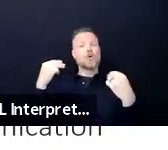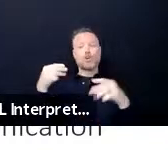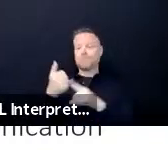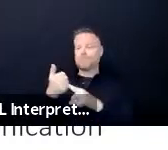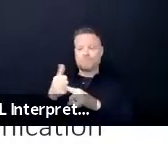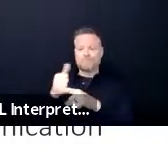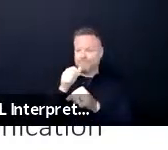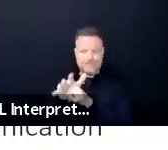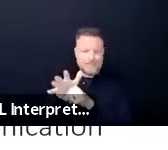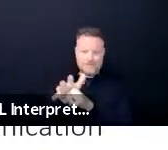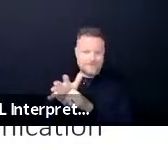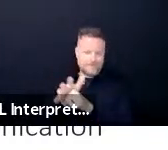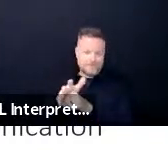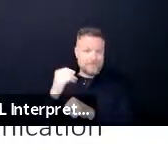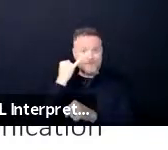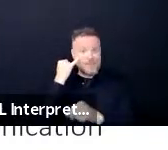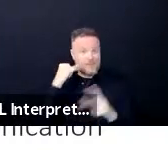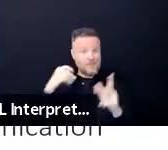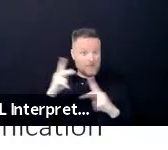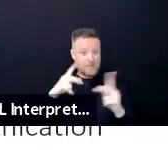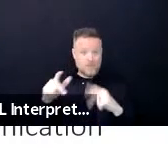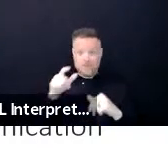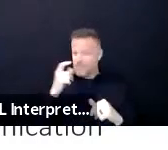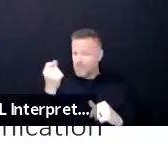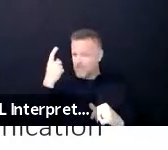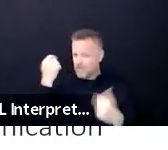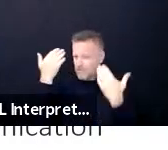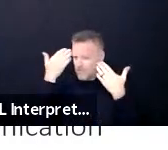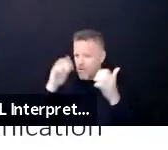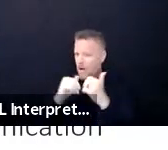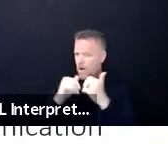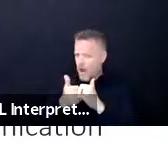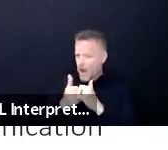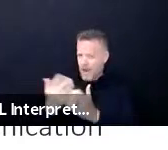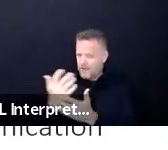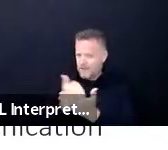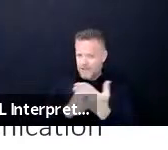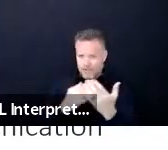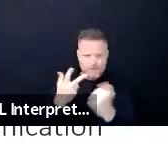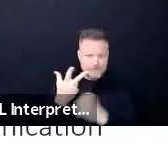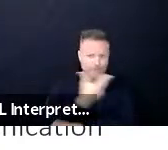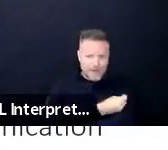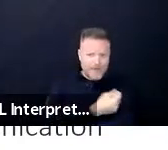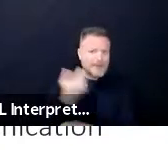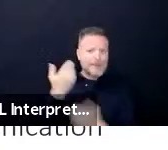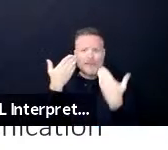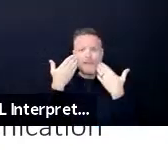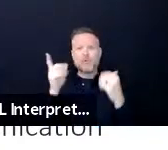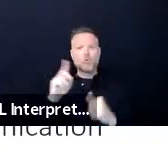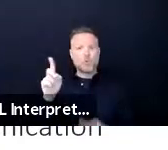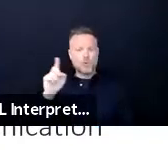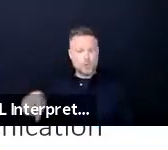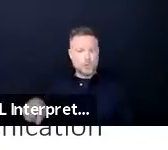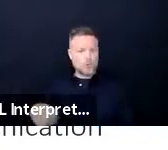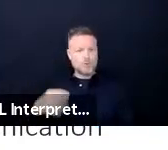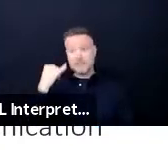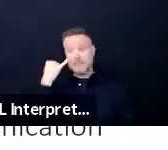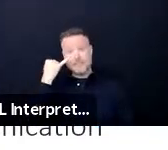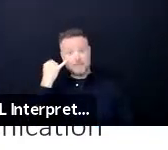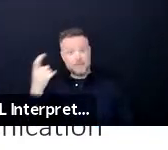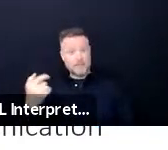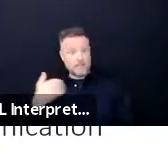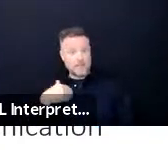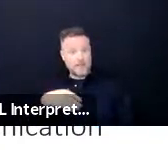enough if people still cannot understand how to get the vaccine, where to go, and so forth. If there are barriers that prevent them